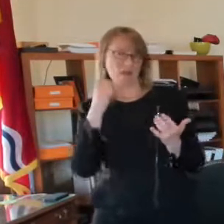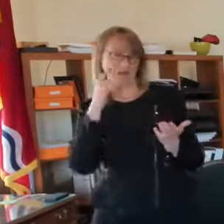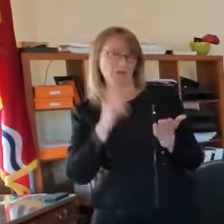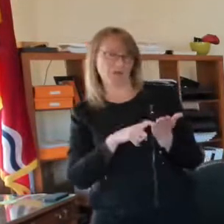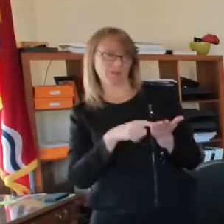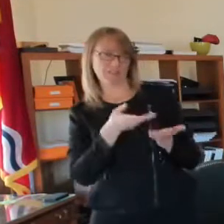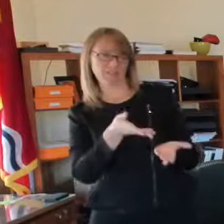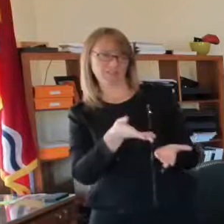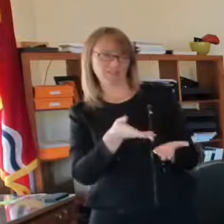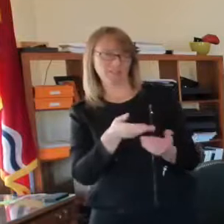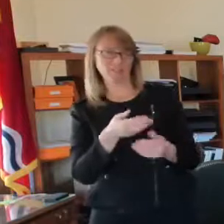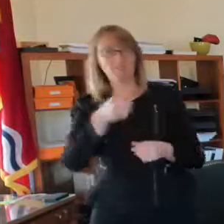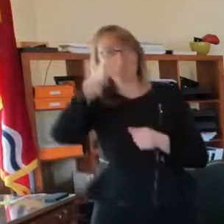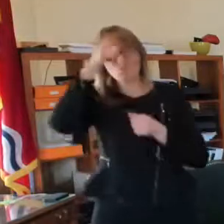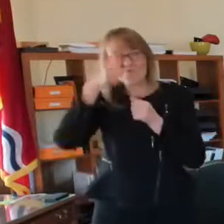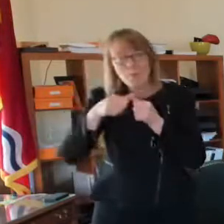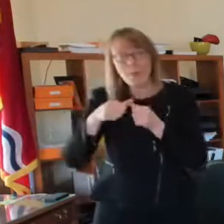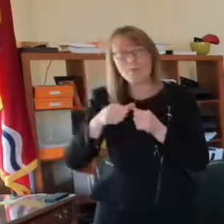incubation period.